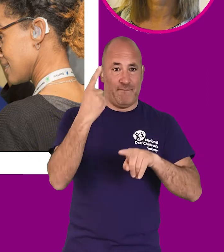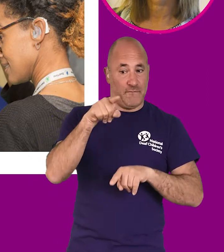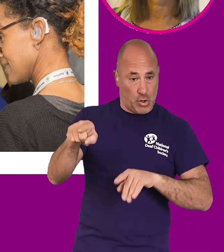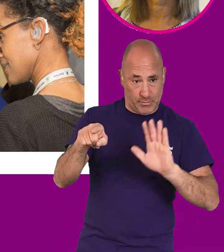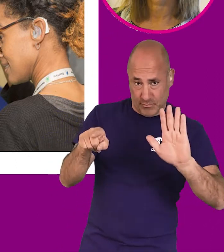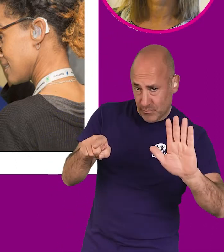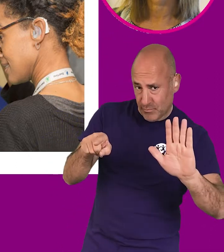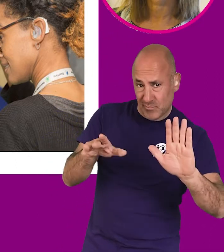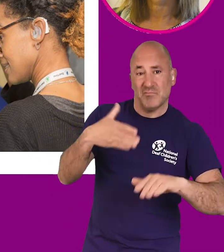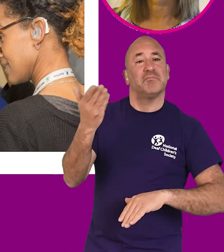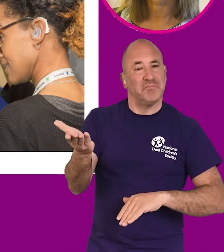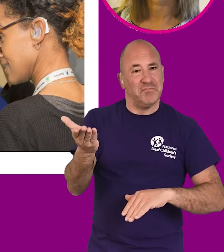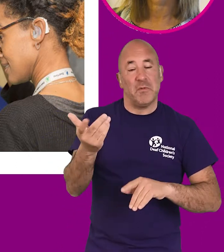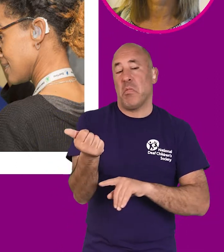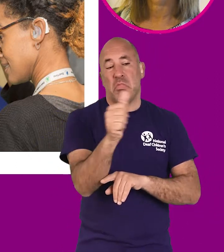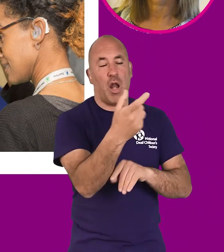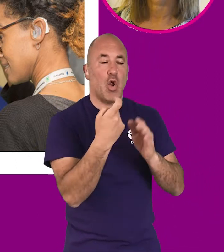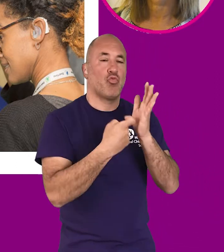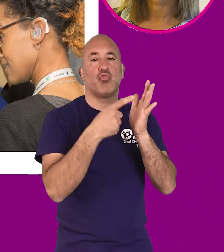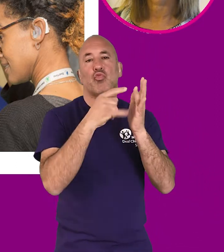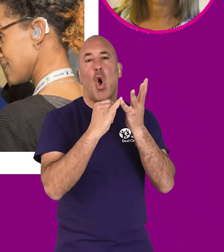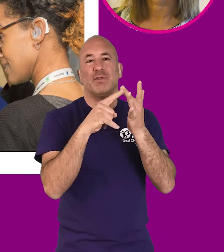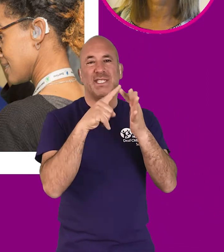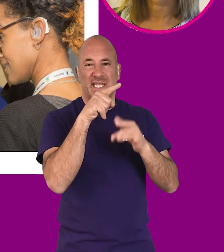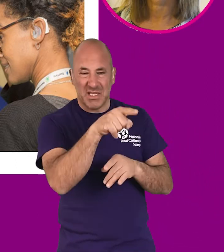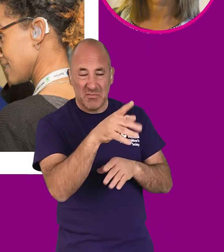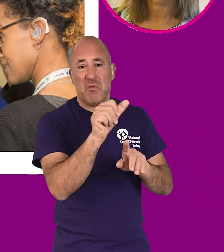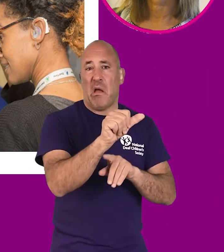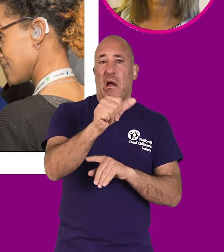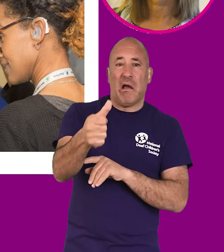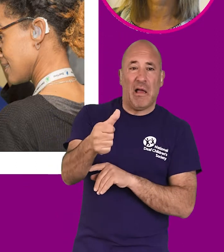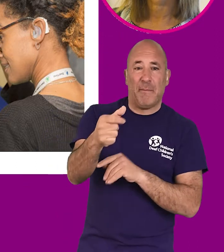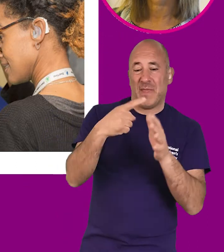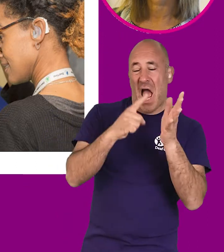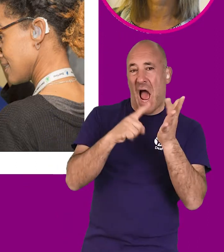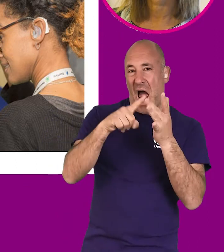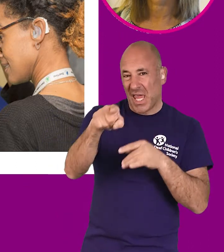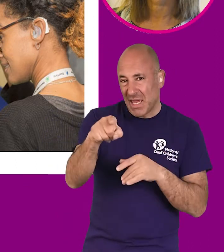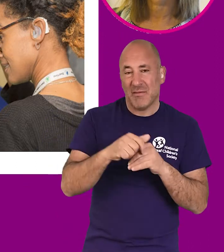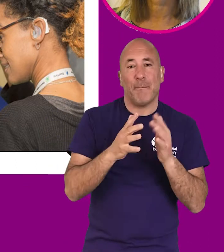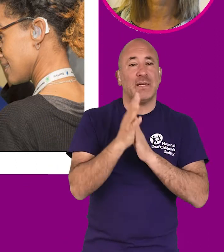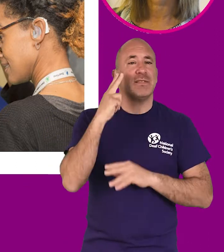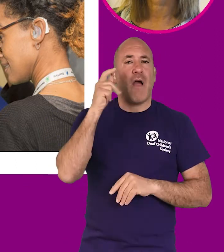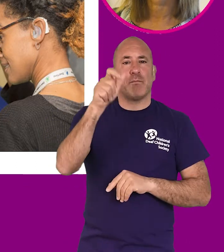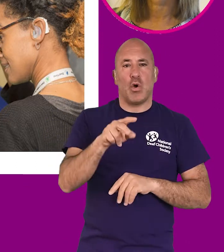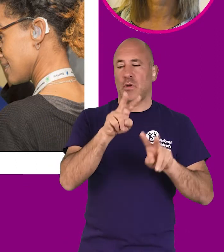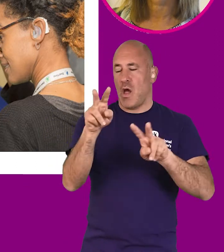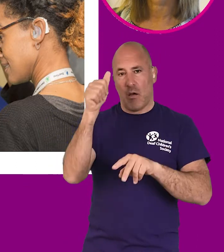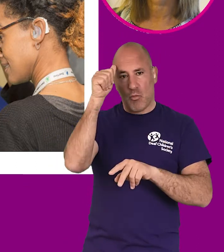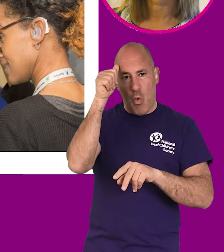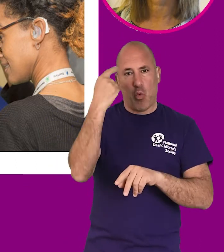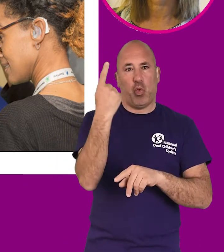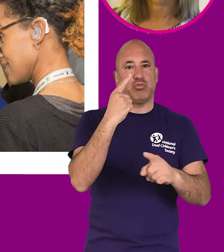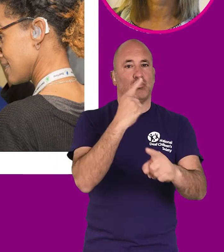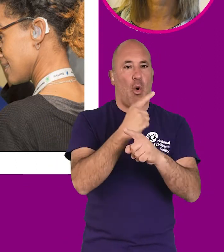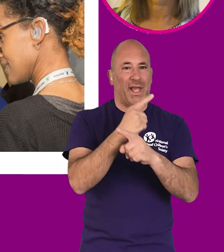say, right, Natalie first, yes, then Rosie, then Ali, so that the deaf person